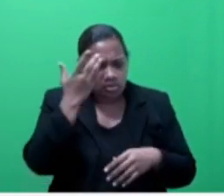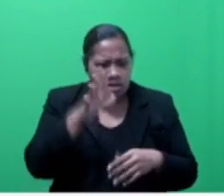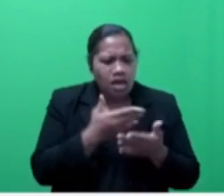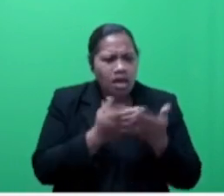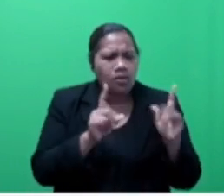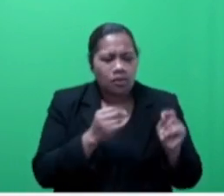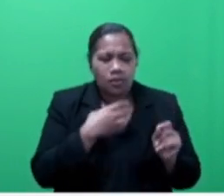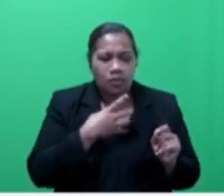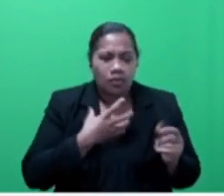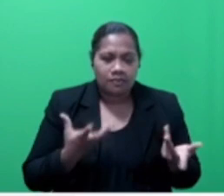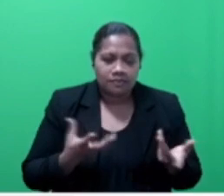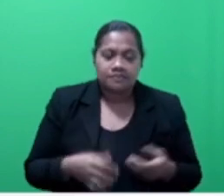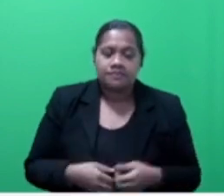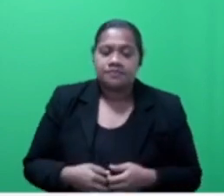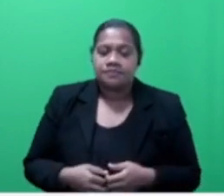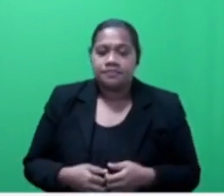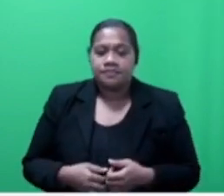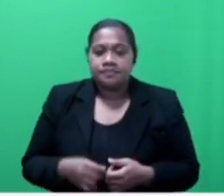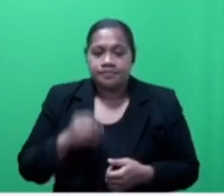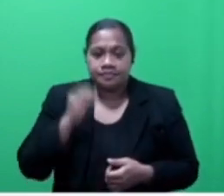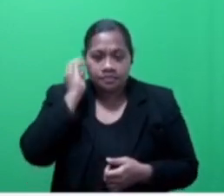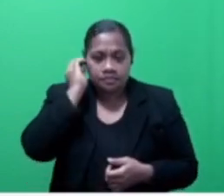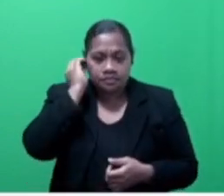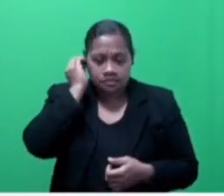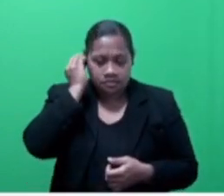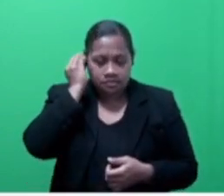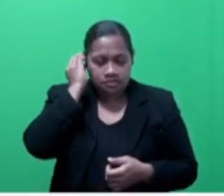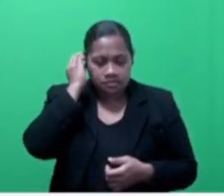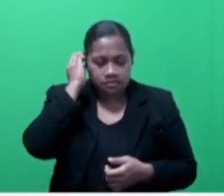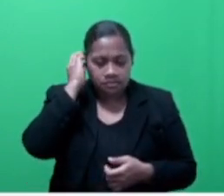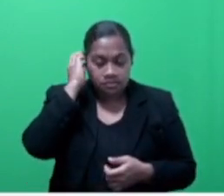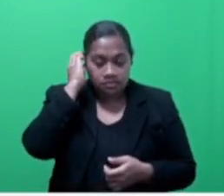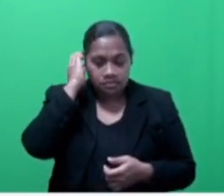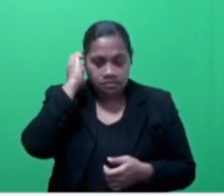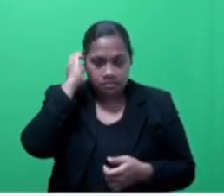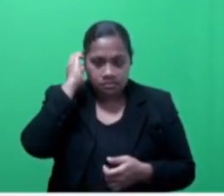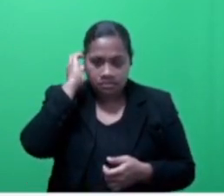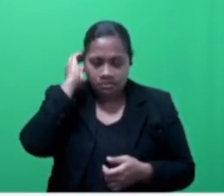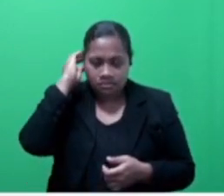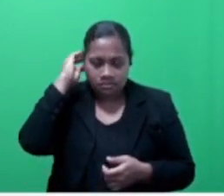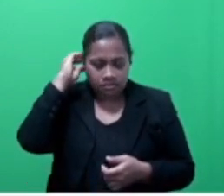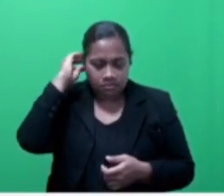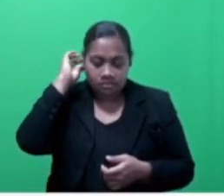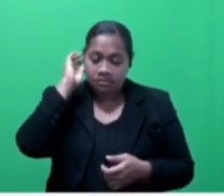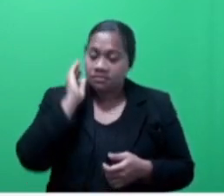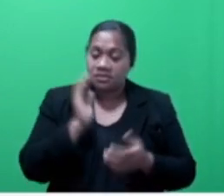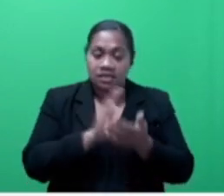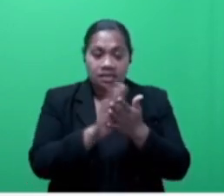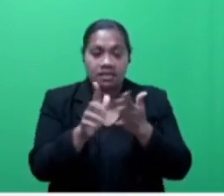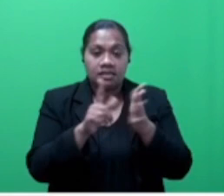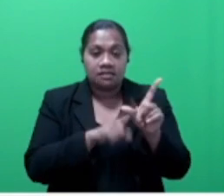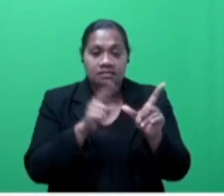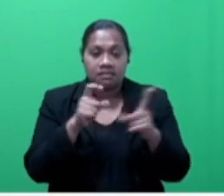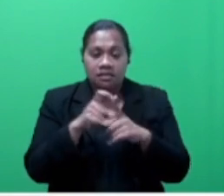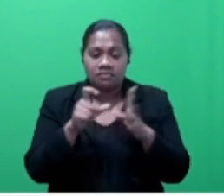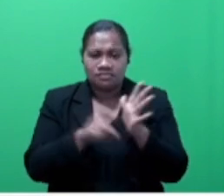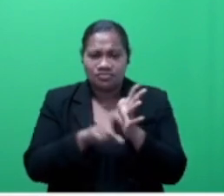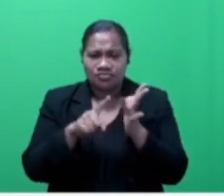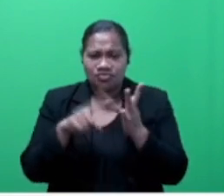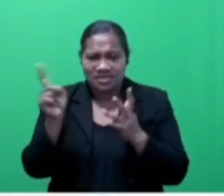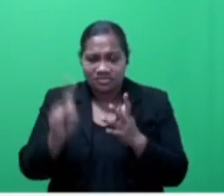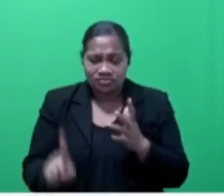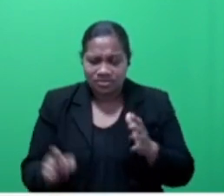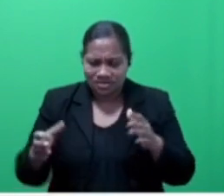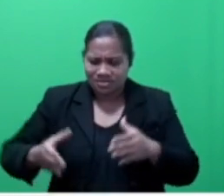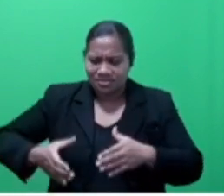more. The hydroelectricity dam, of course, that was built in the 1970s, depending on the rainfall, can supply up to 60